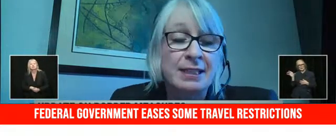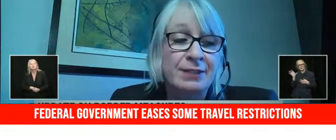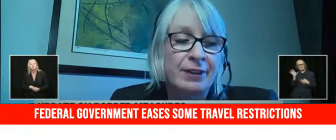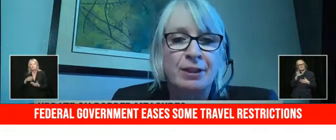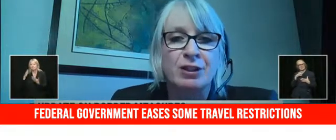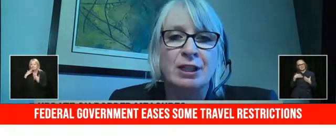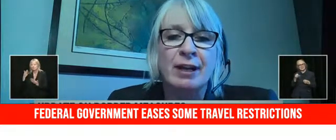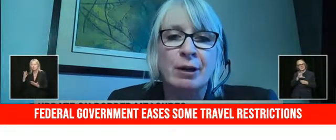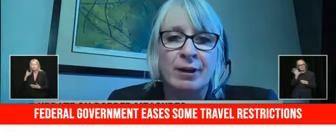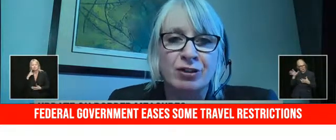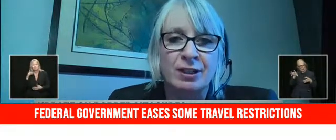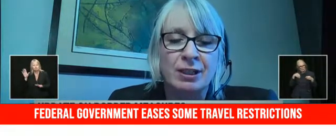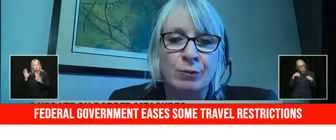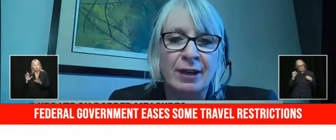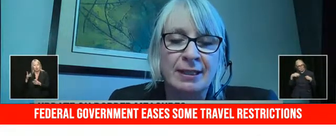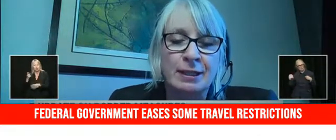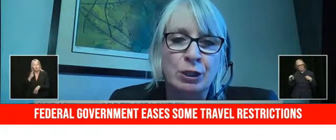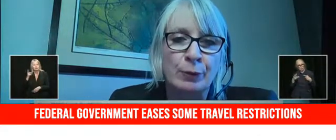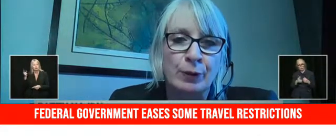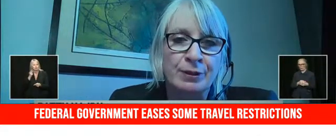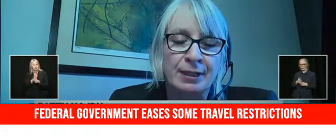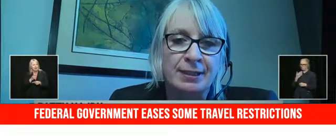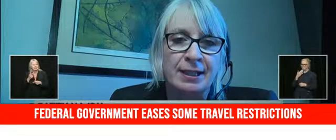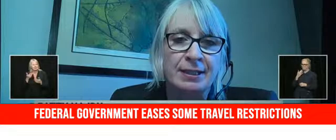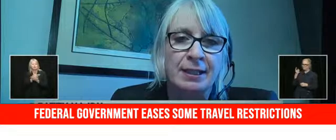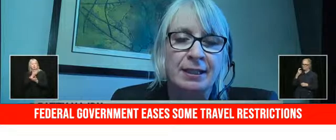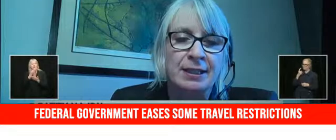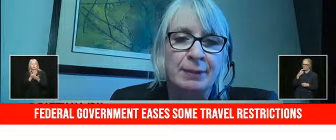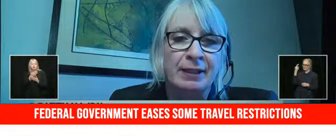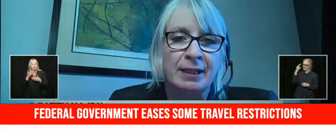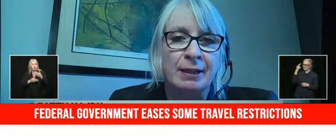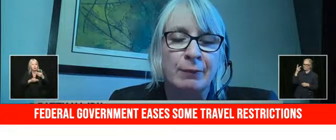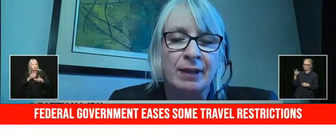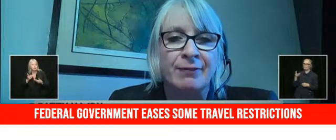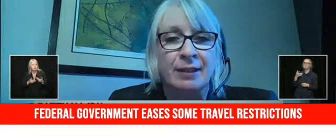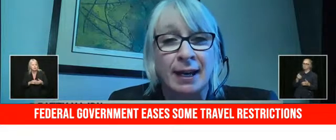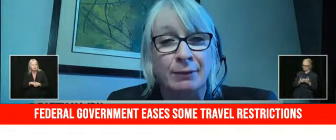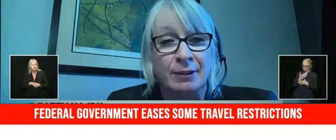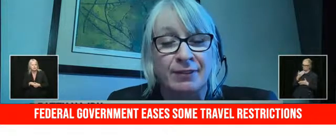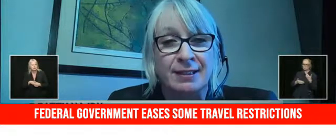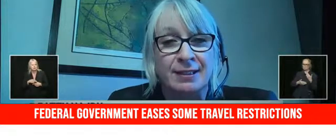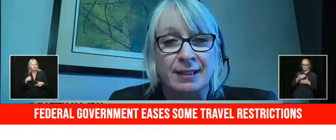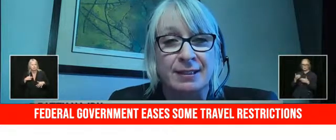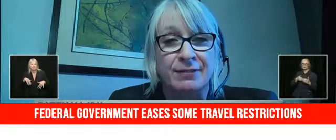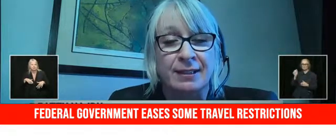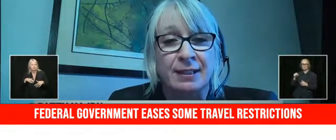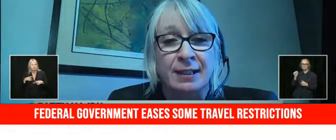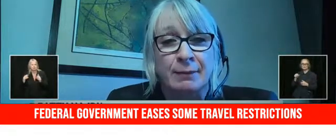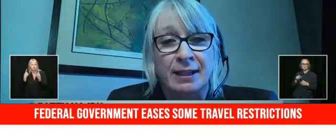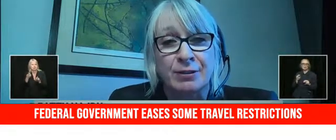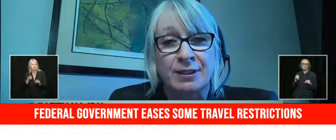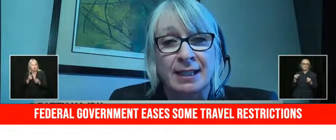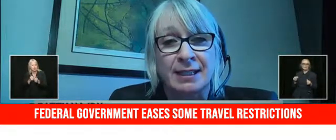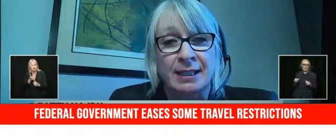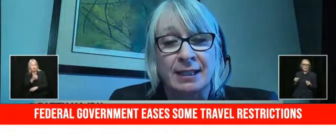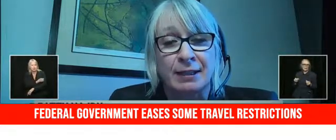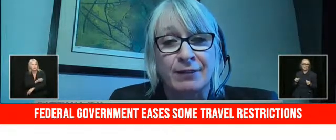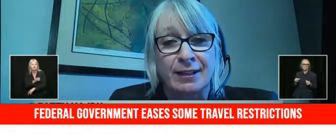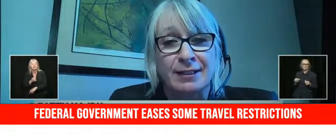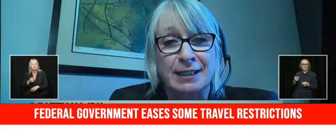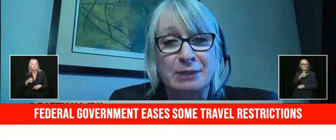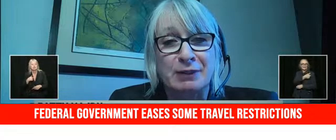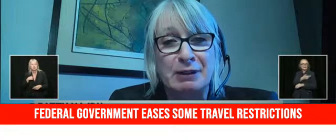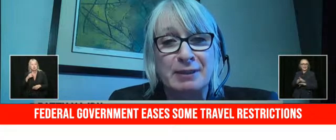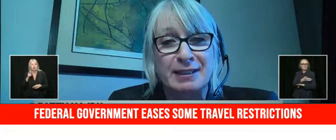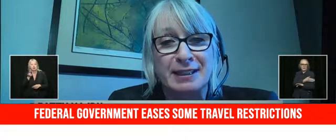Well, thanks very much. It's a great question. And you're right, it's a new process that typically we haven't had with vaccines. In fact, my understanding